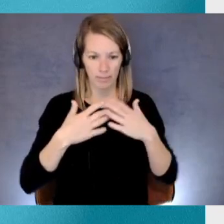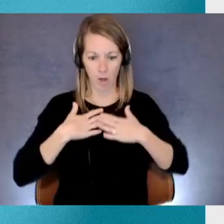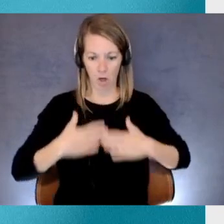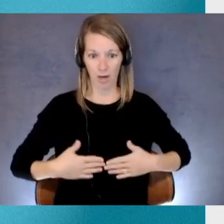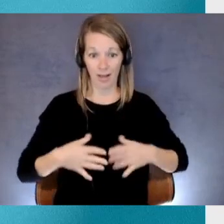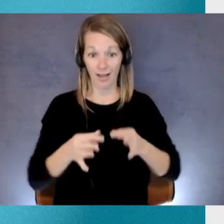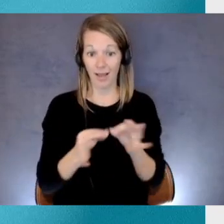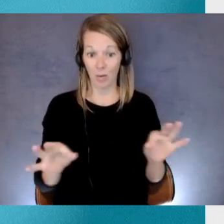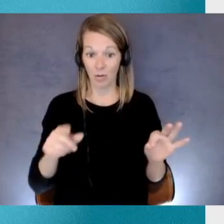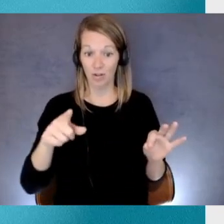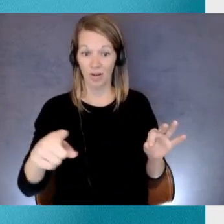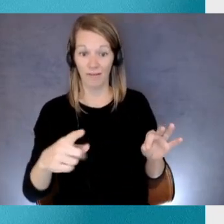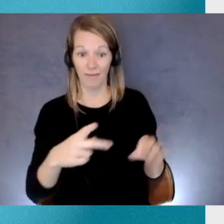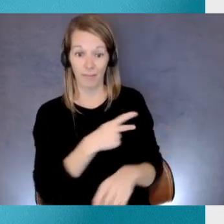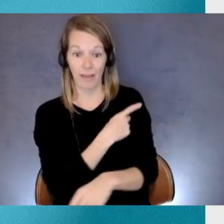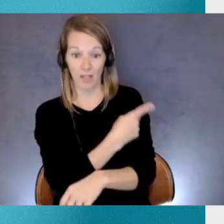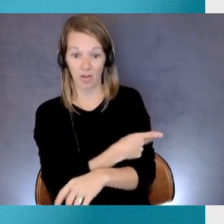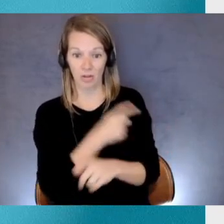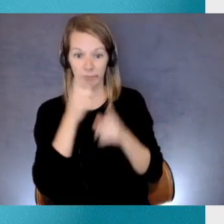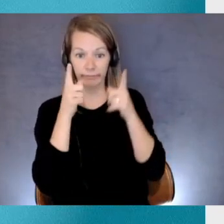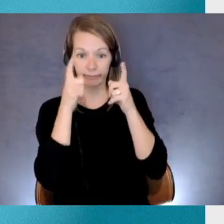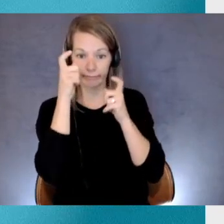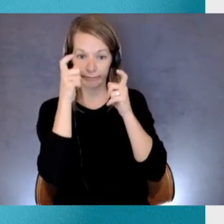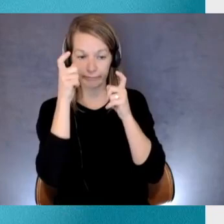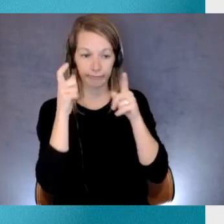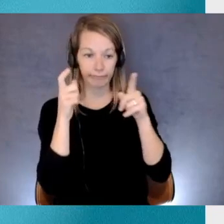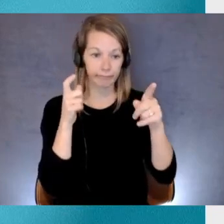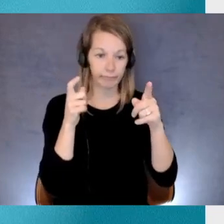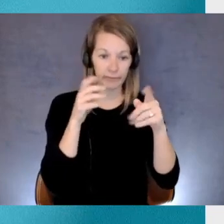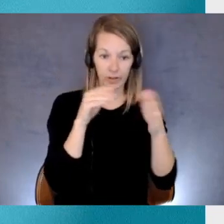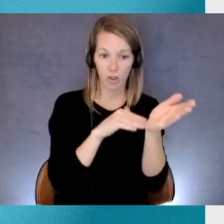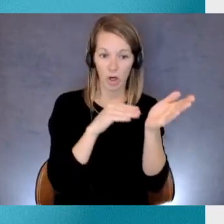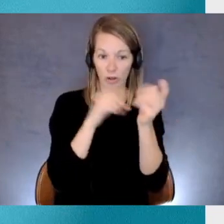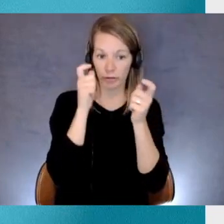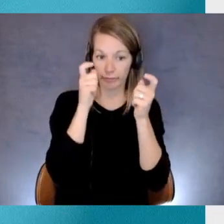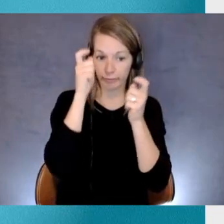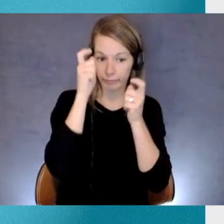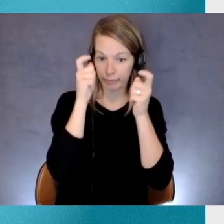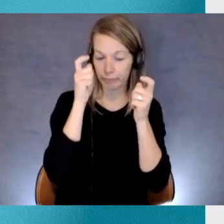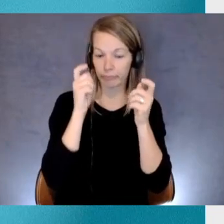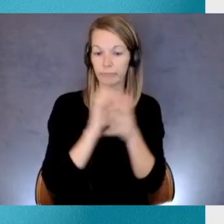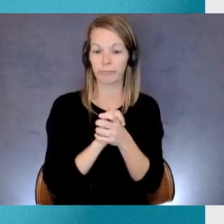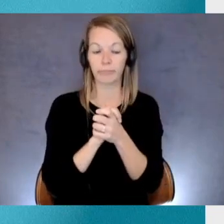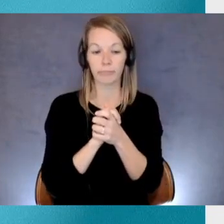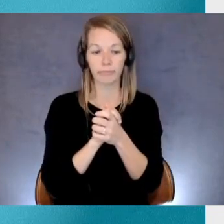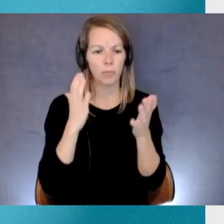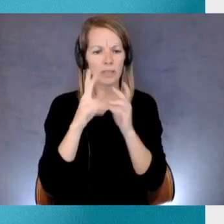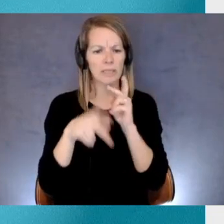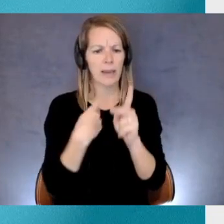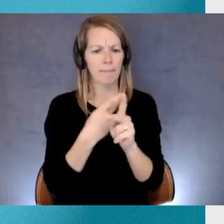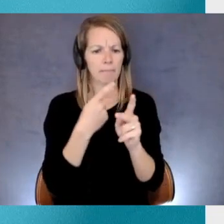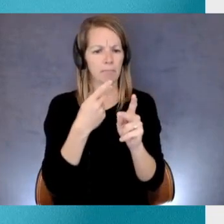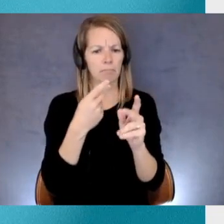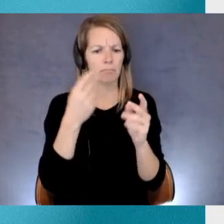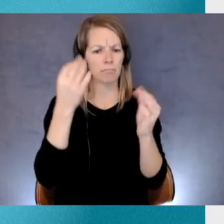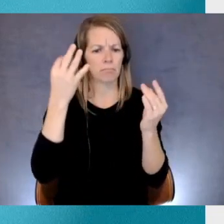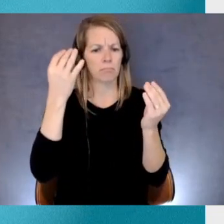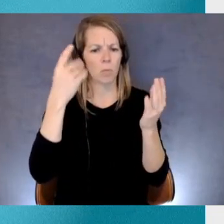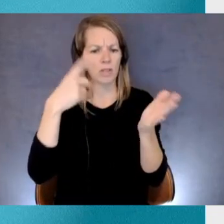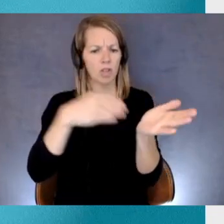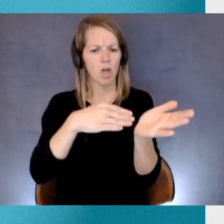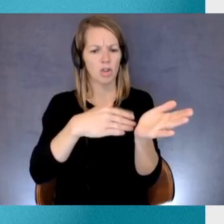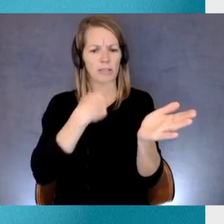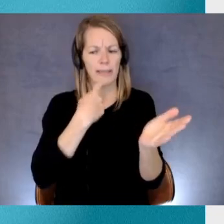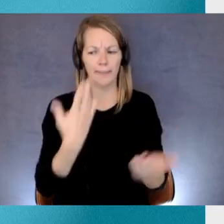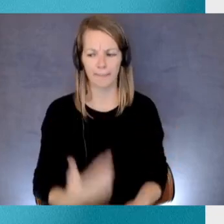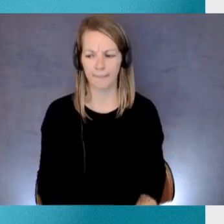of the patient, look at the facial expression, look at the facial expressions of the doctor. What kind of things do you think a doctor could say when they walk